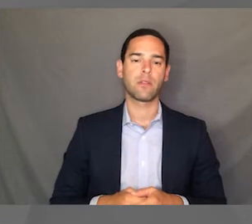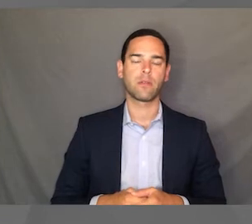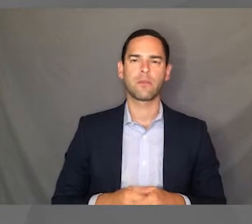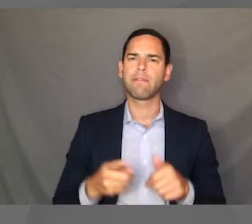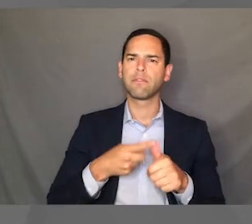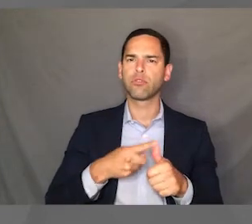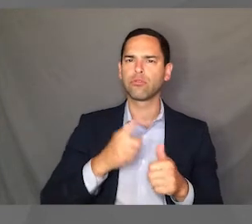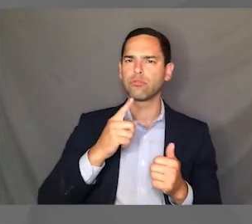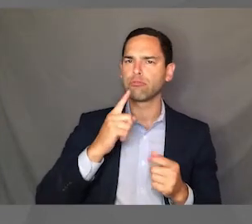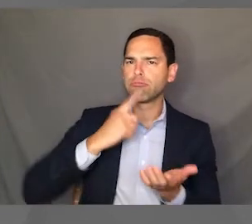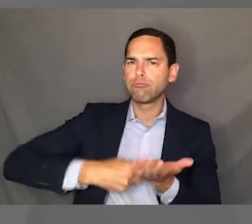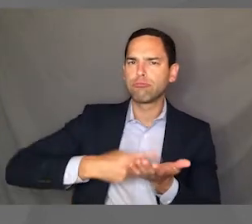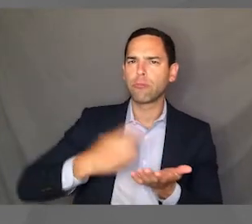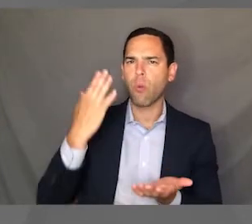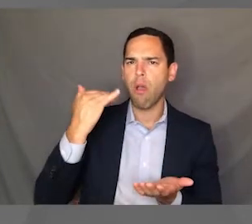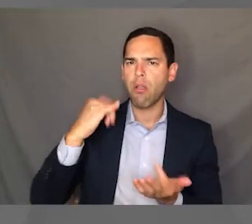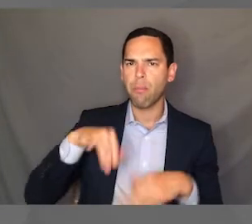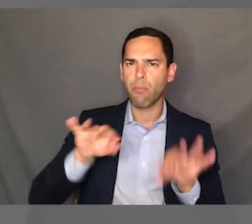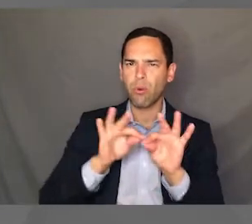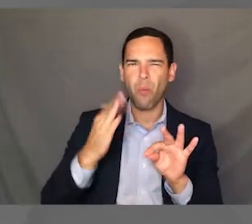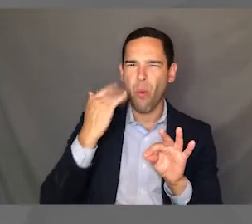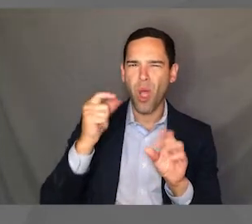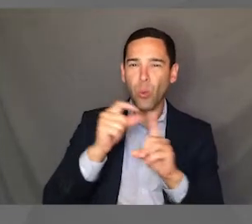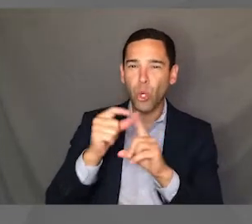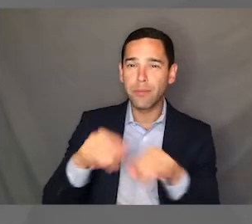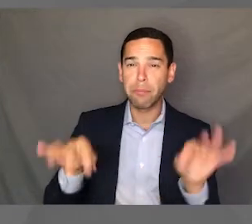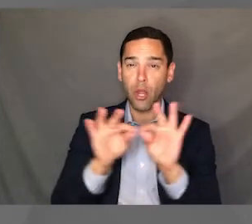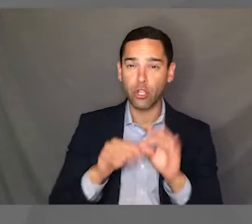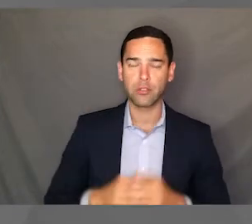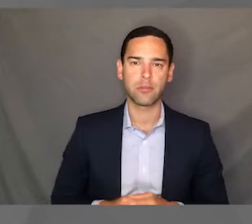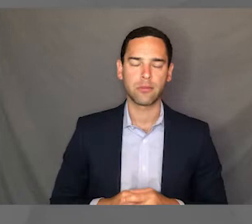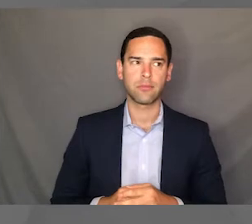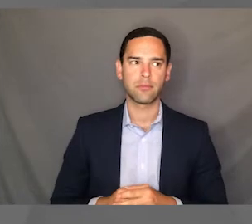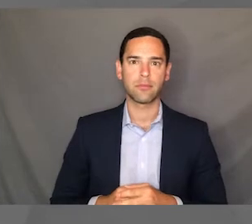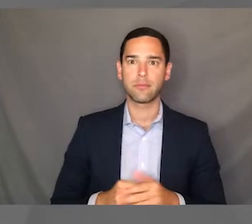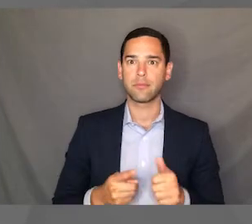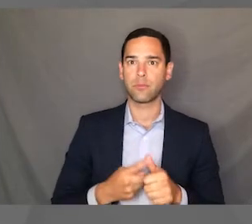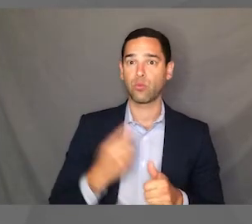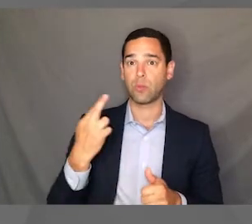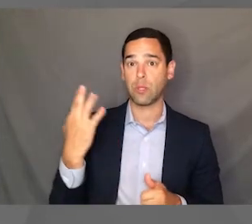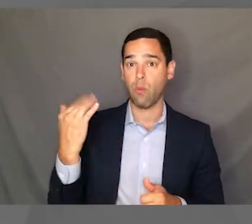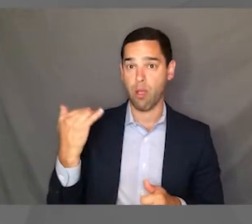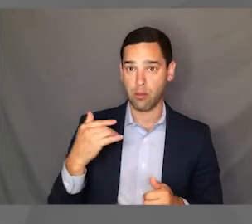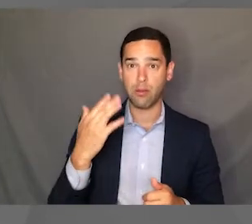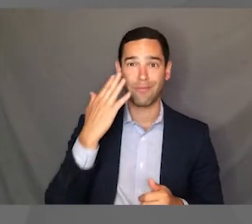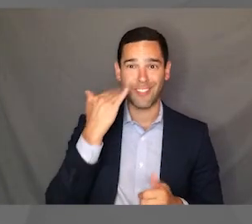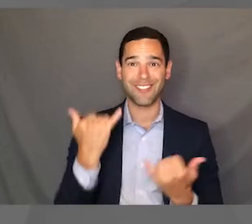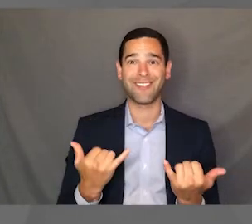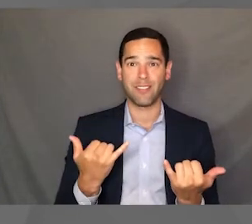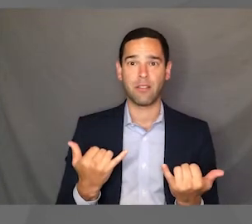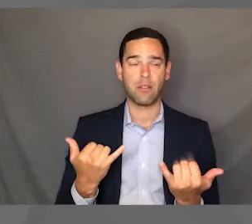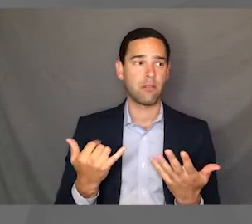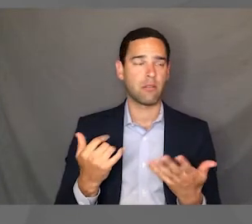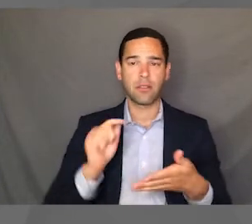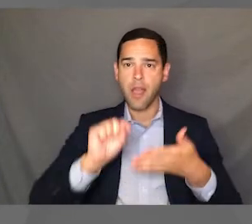all matter? Why do words matter? And primarily the reason that words matter is that we live in a time that